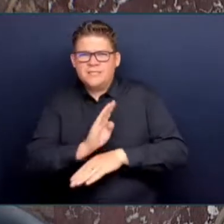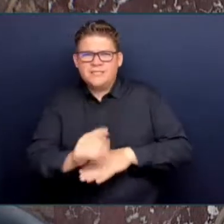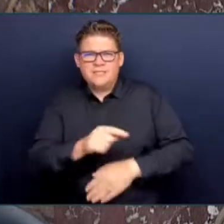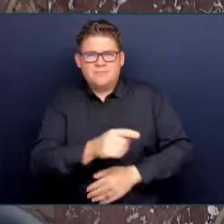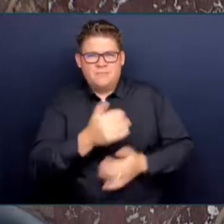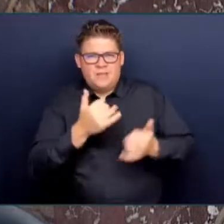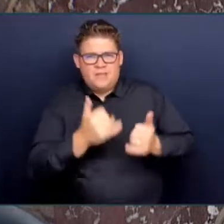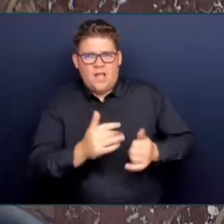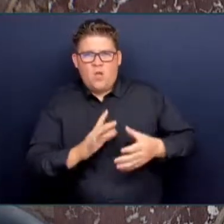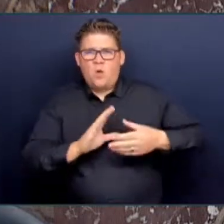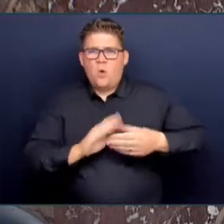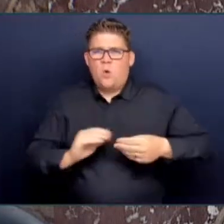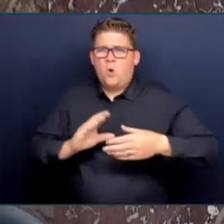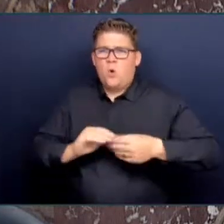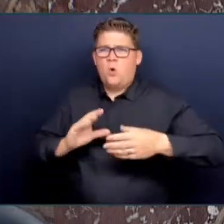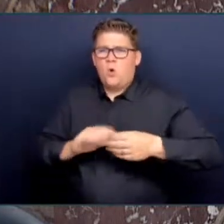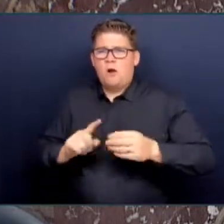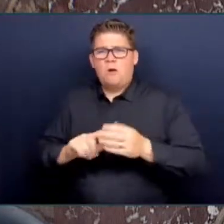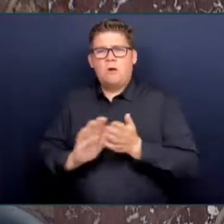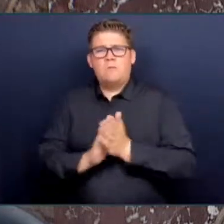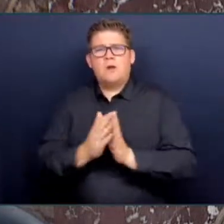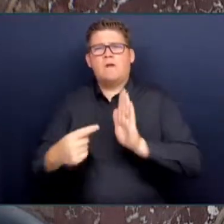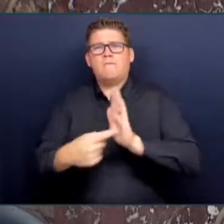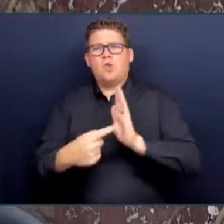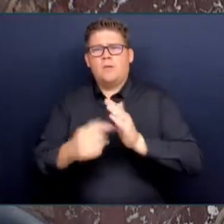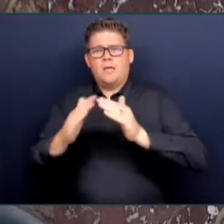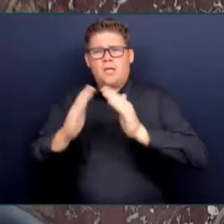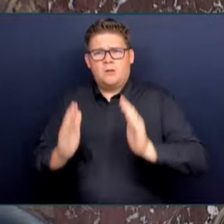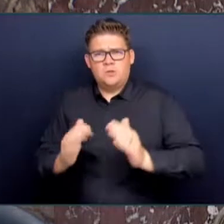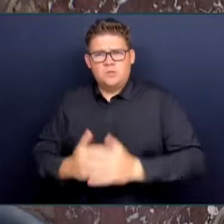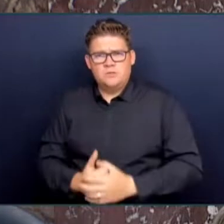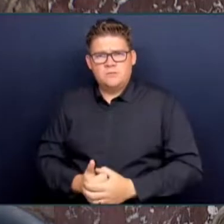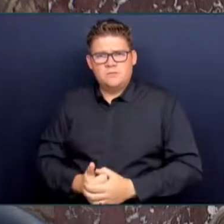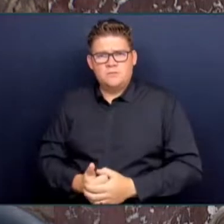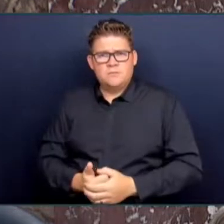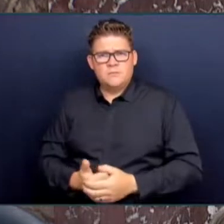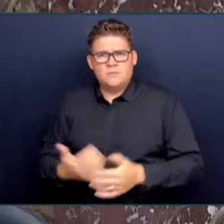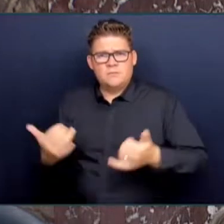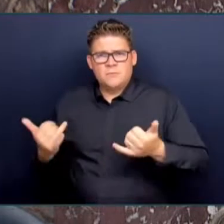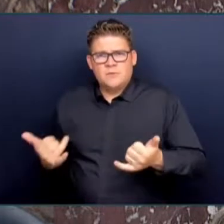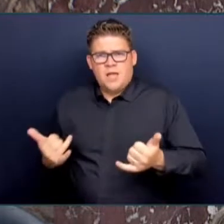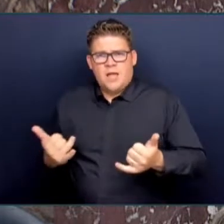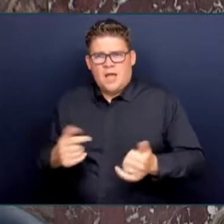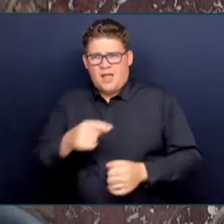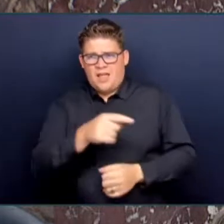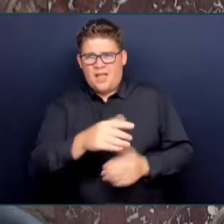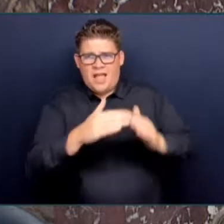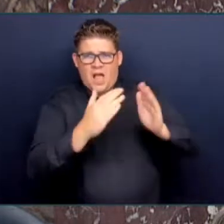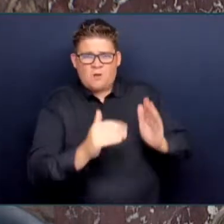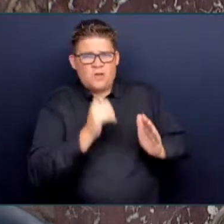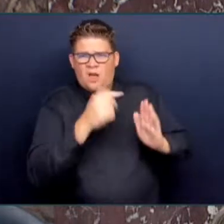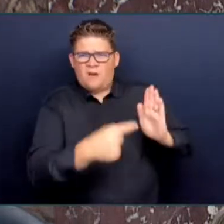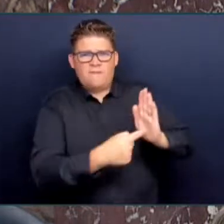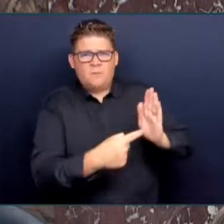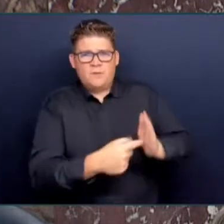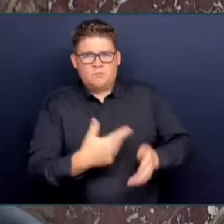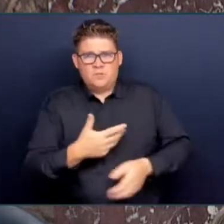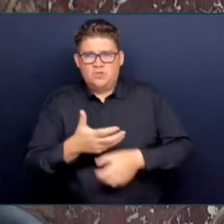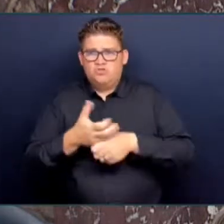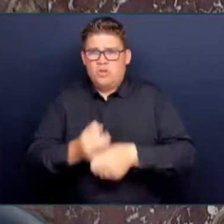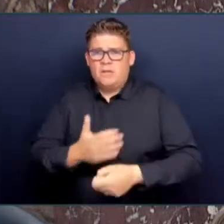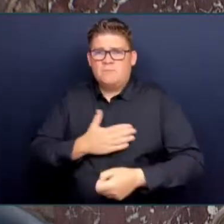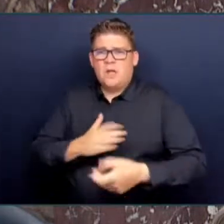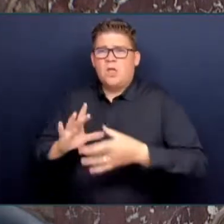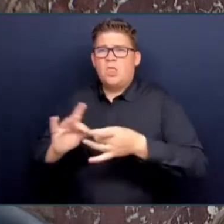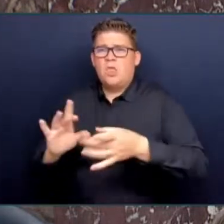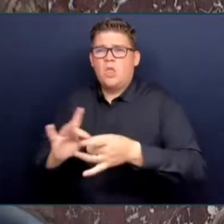my word for that. It's actually stats from the National Bank of Canada, which pointed out that we saw the